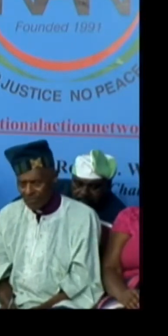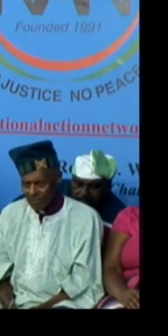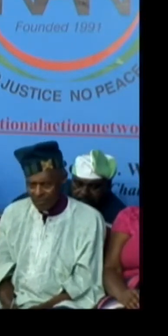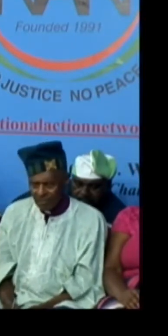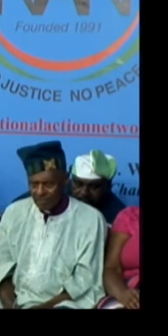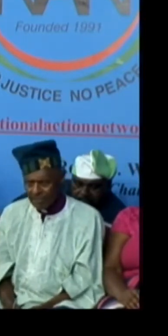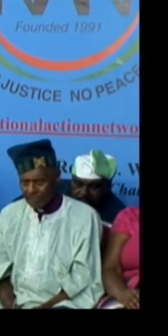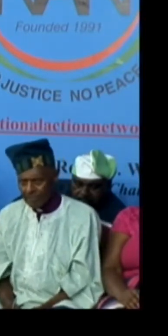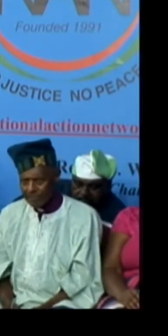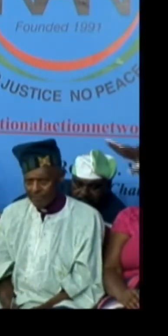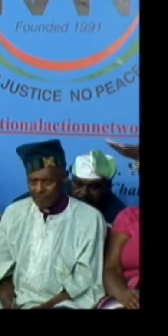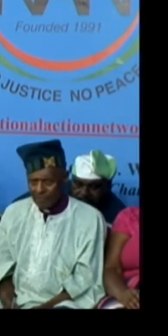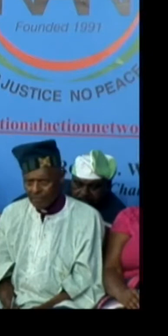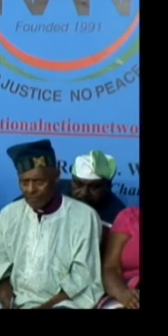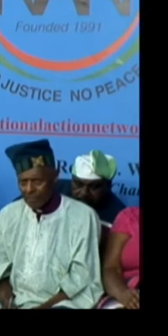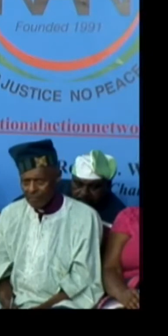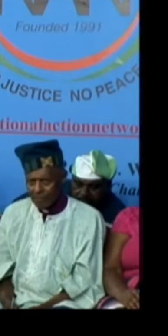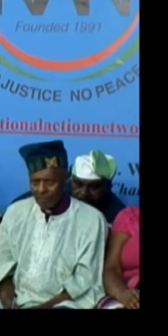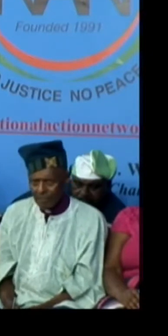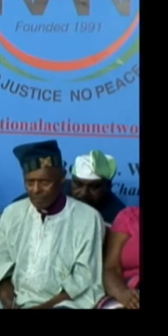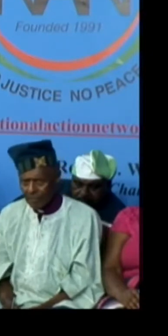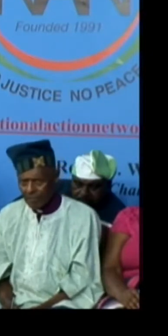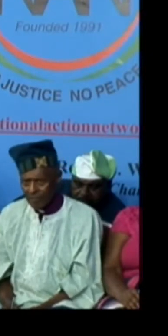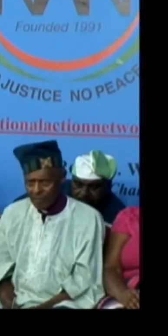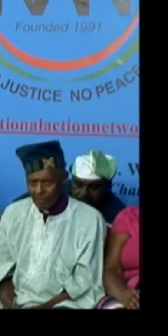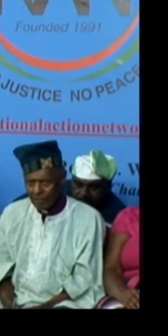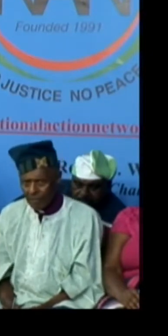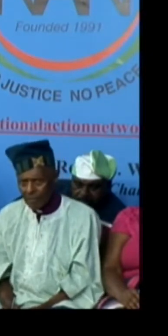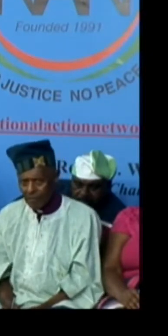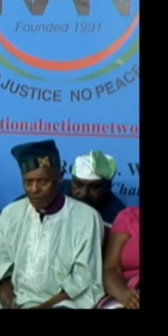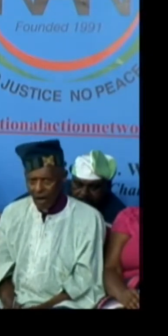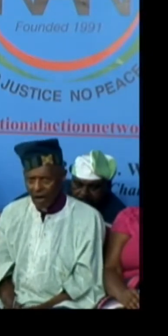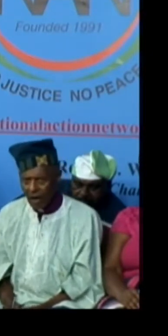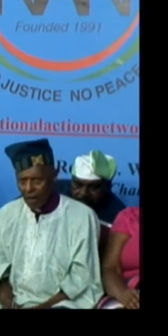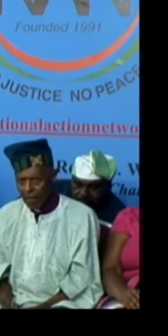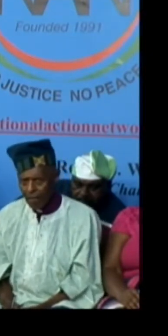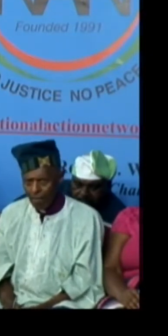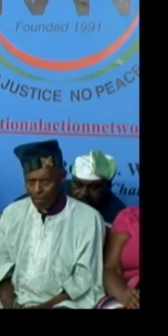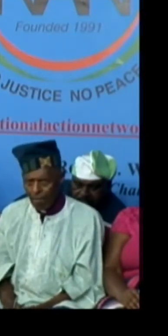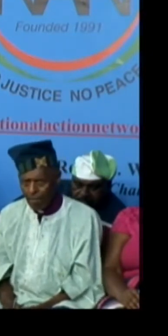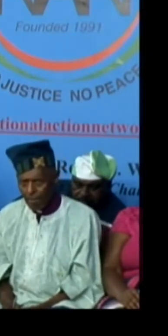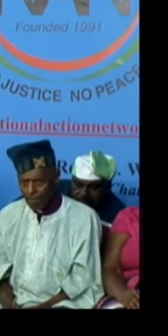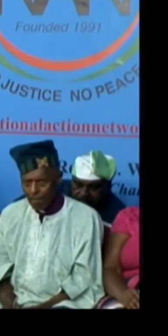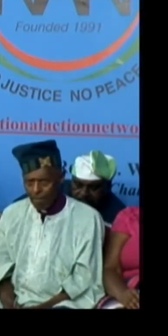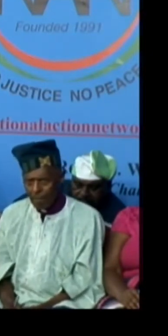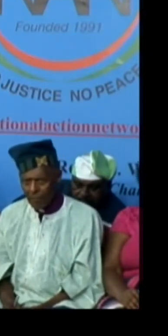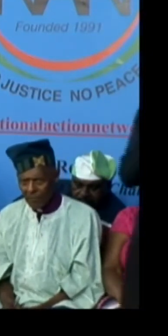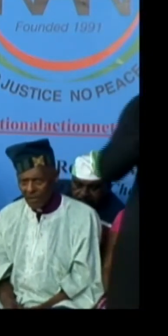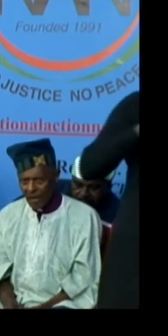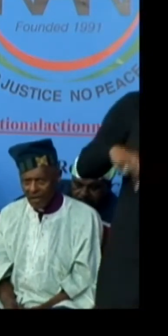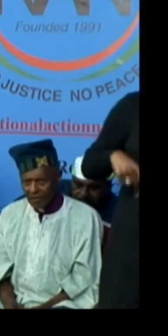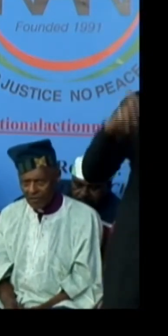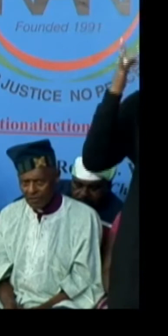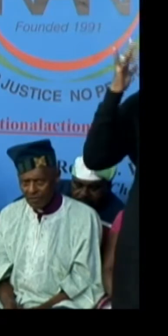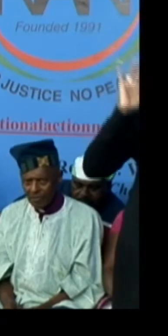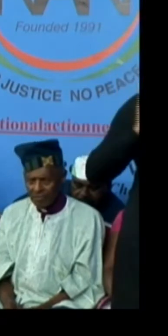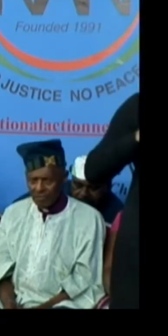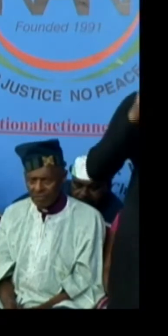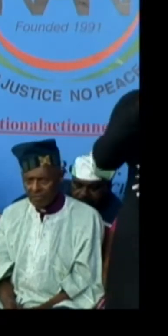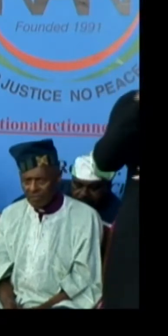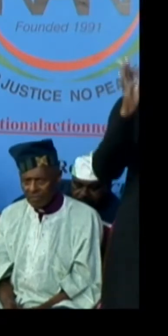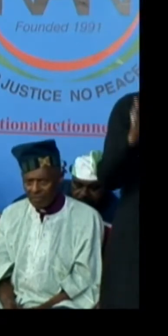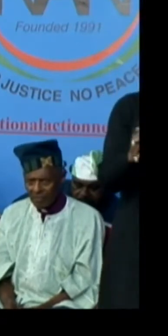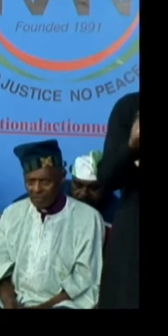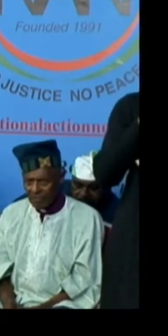why we follow Dr. King, because our faith is built on nothing less